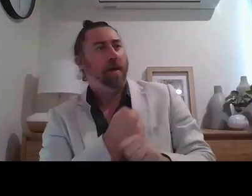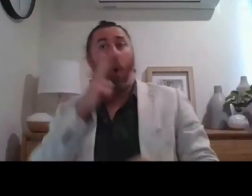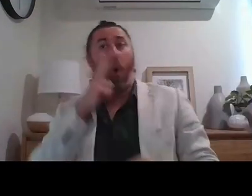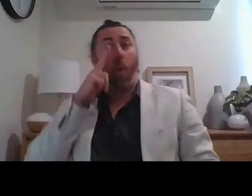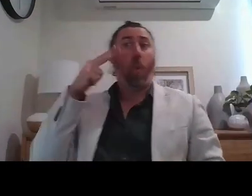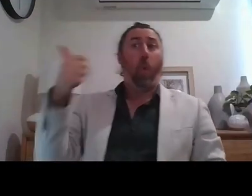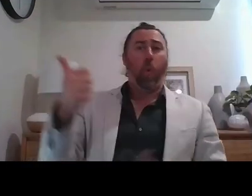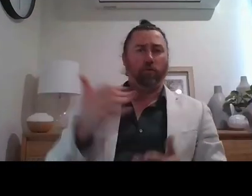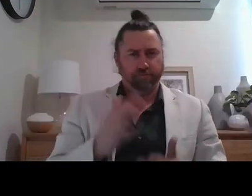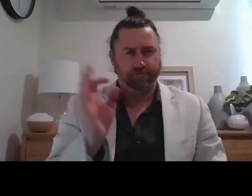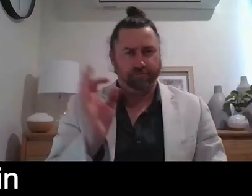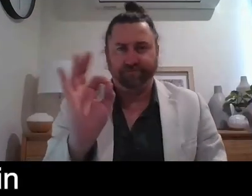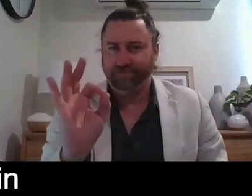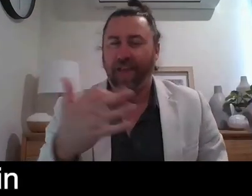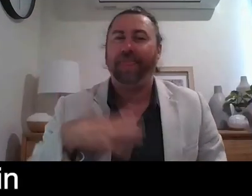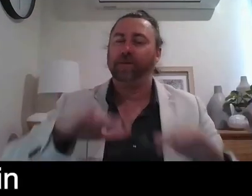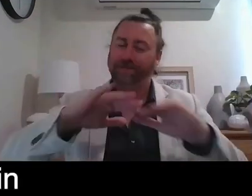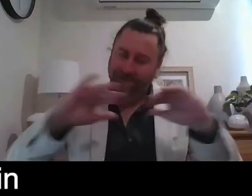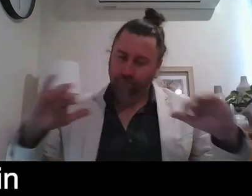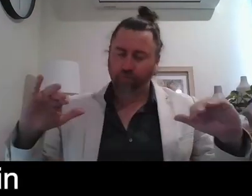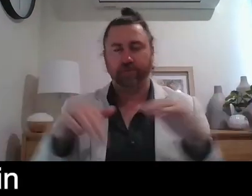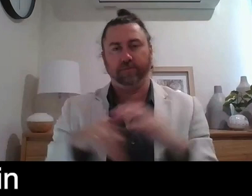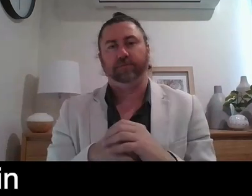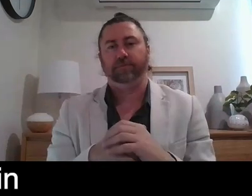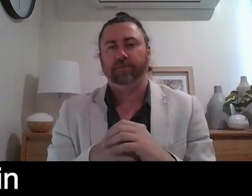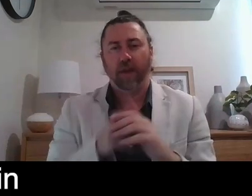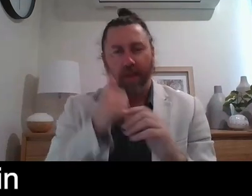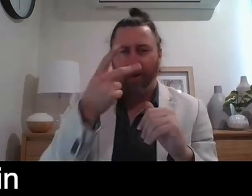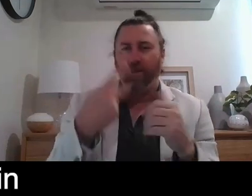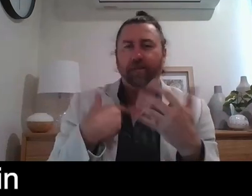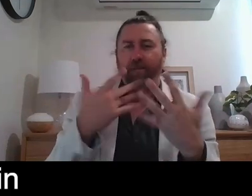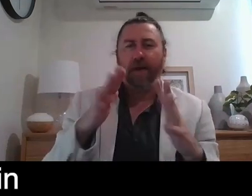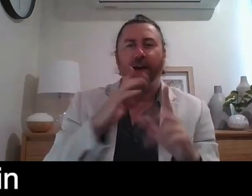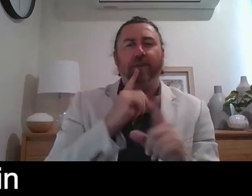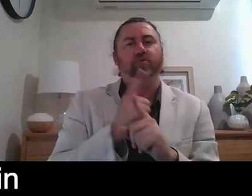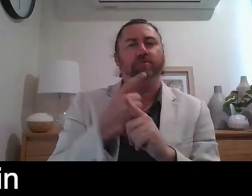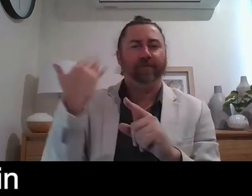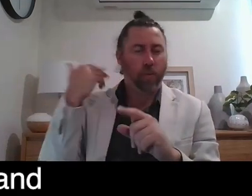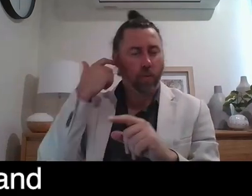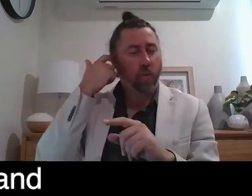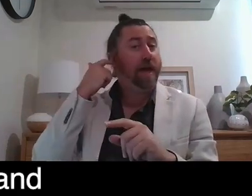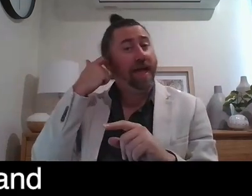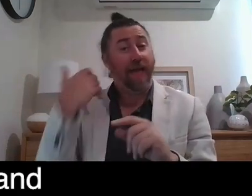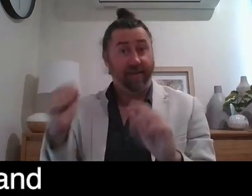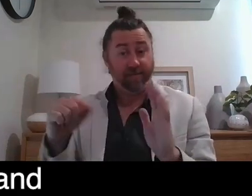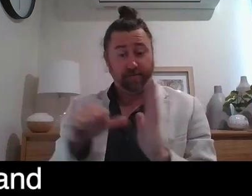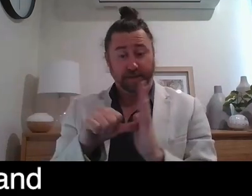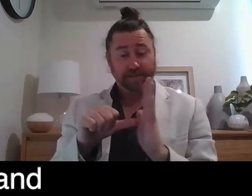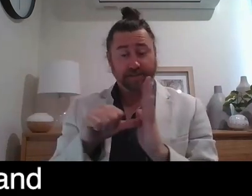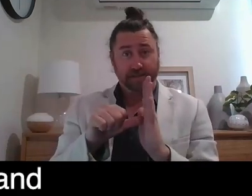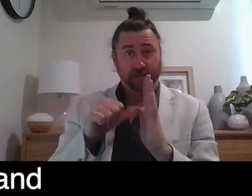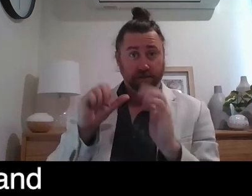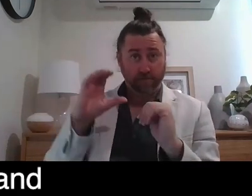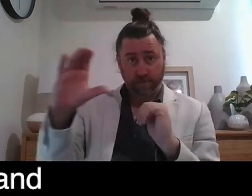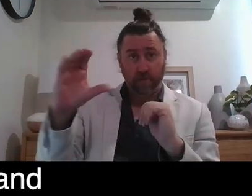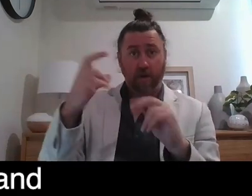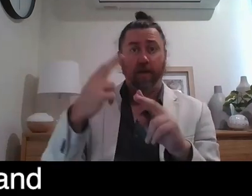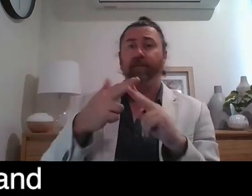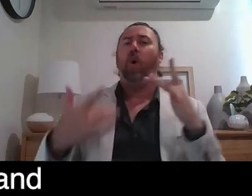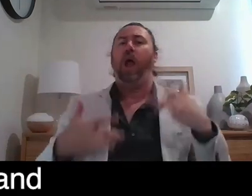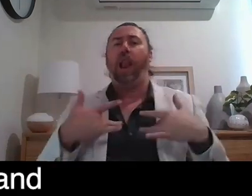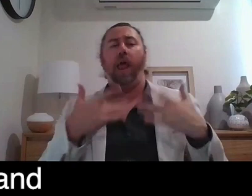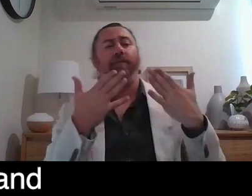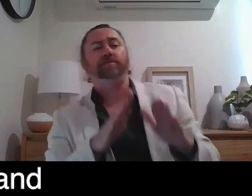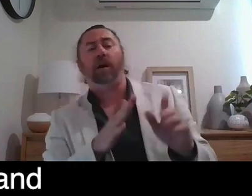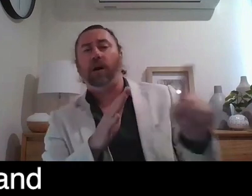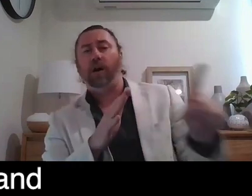as was said before, Josh, I think in other forums, there is funding, I should say, within ANAC for both lifestyle and